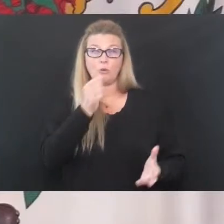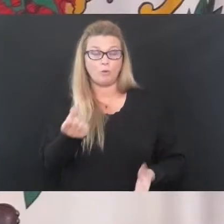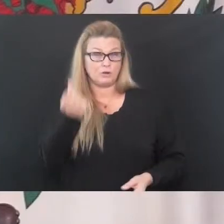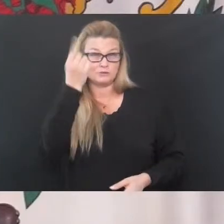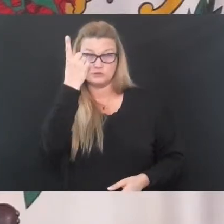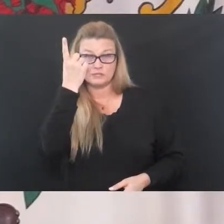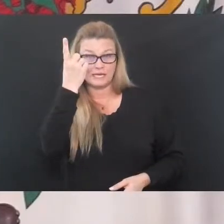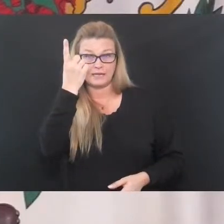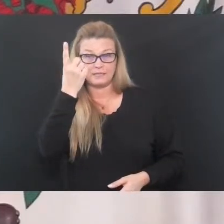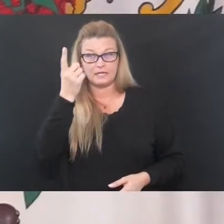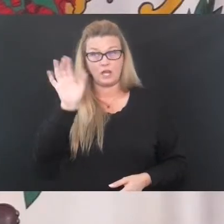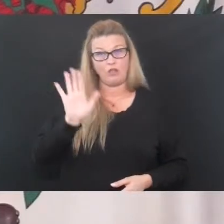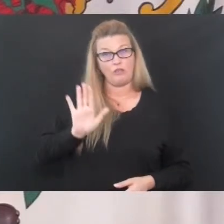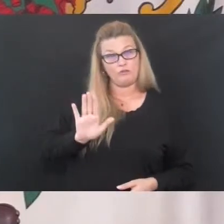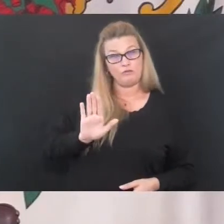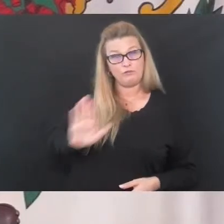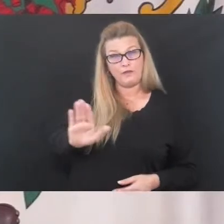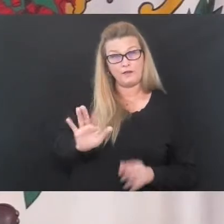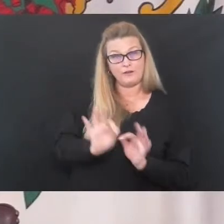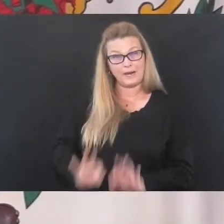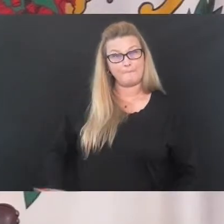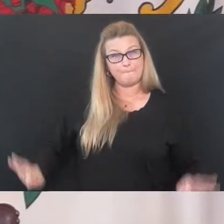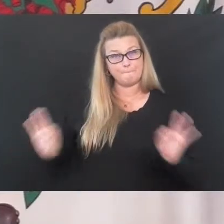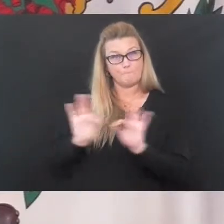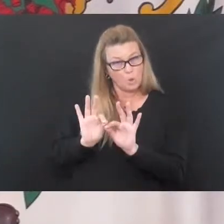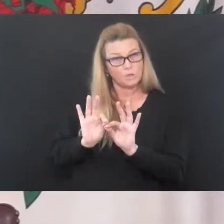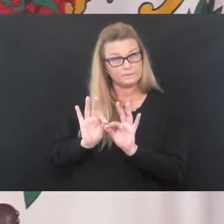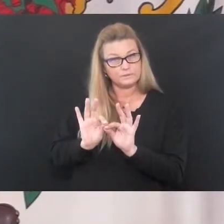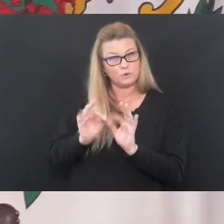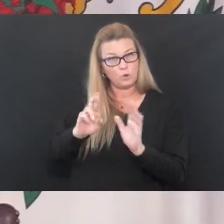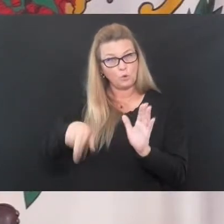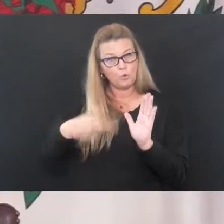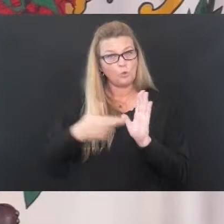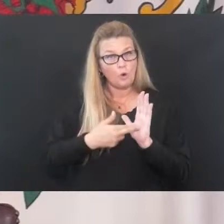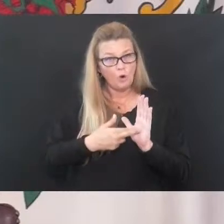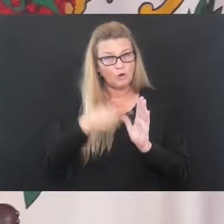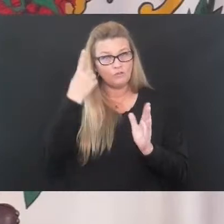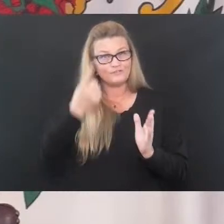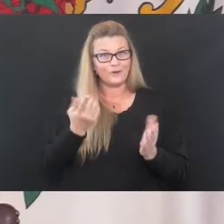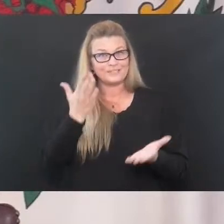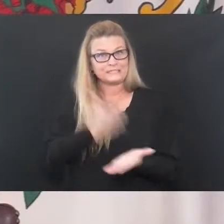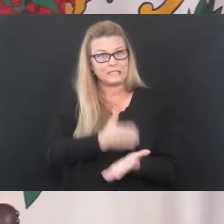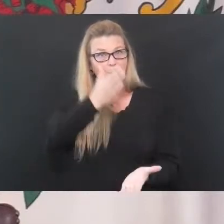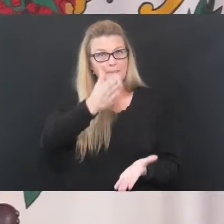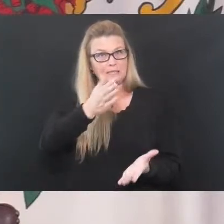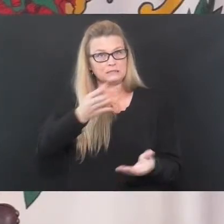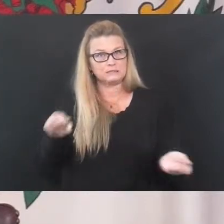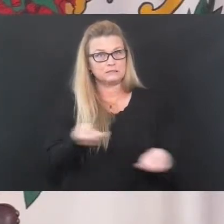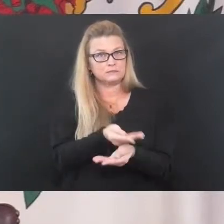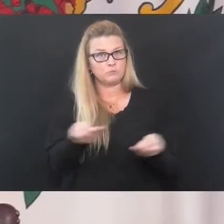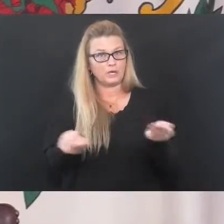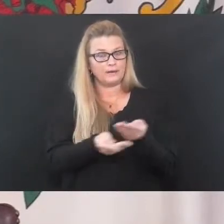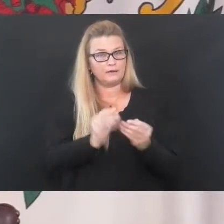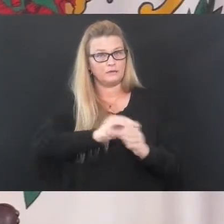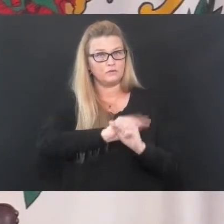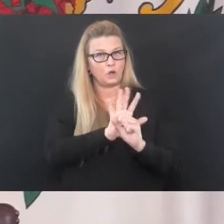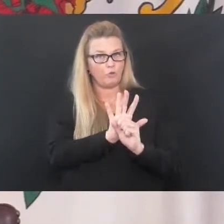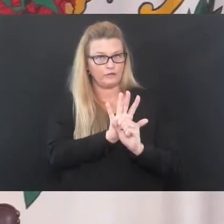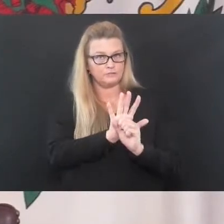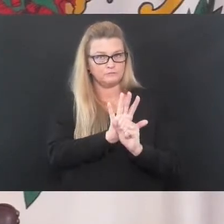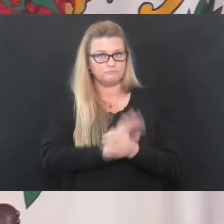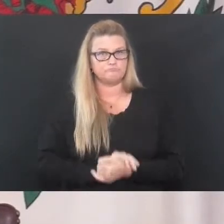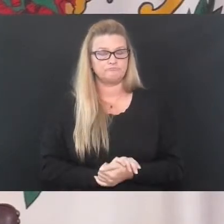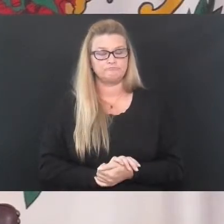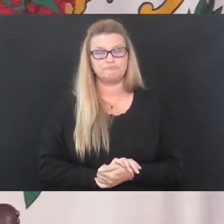important they are in shutting this thing down. But let me just